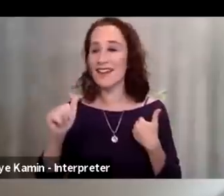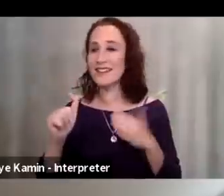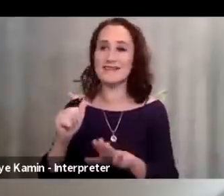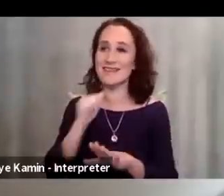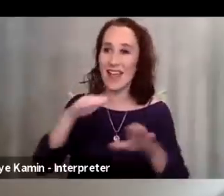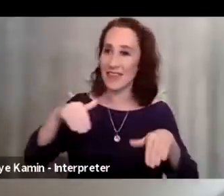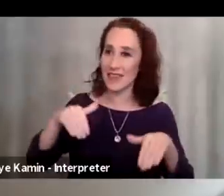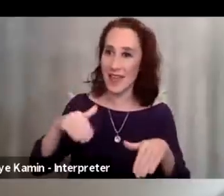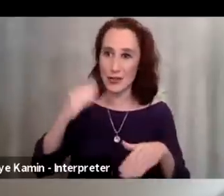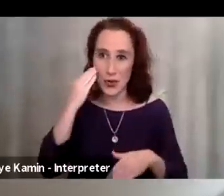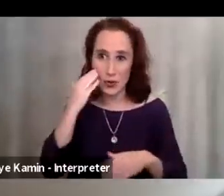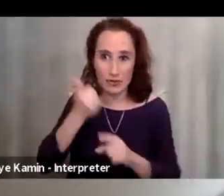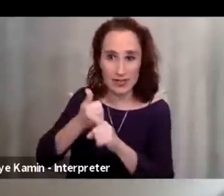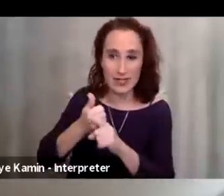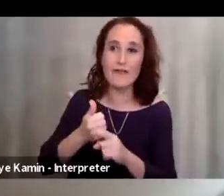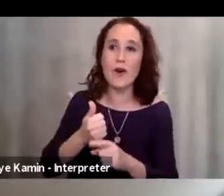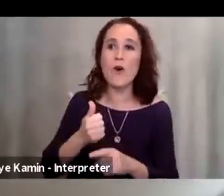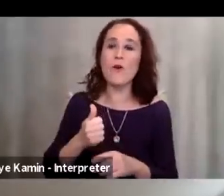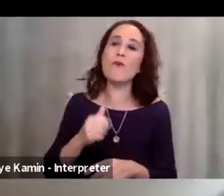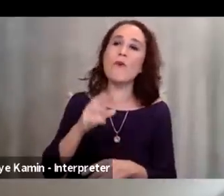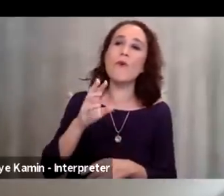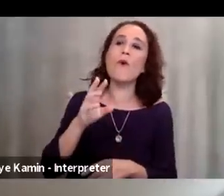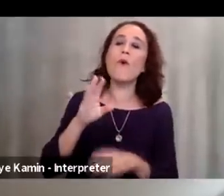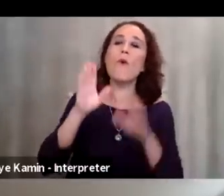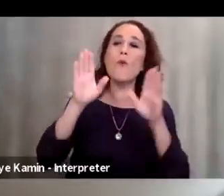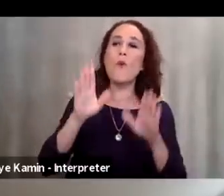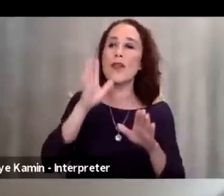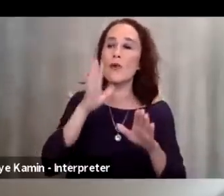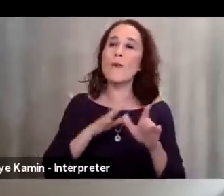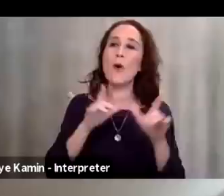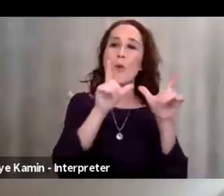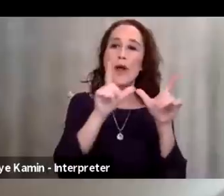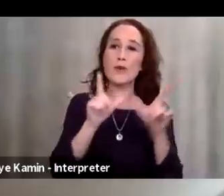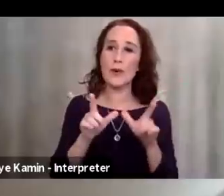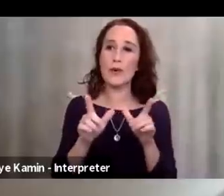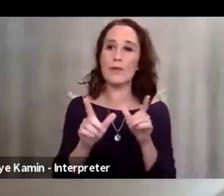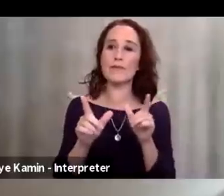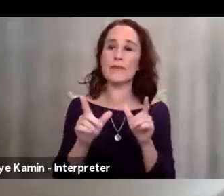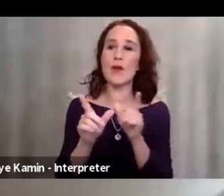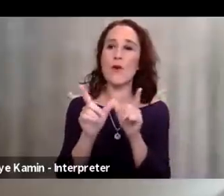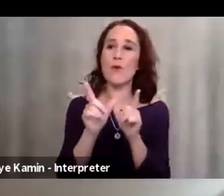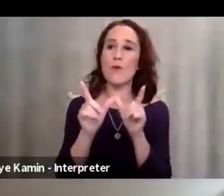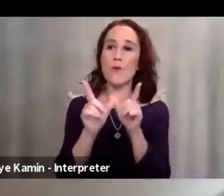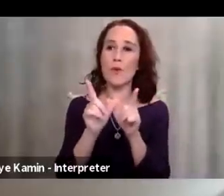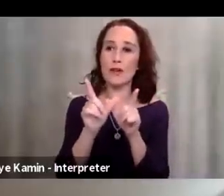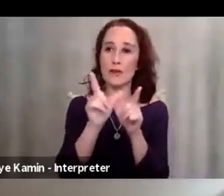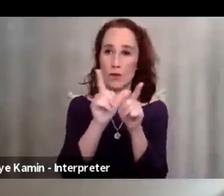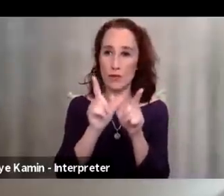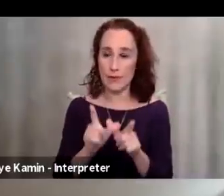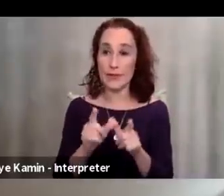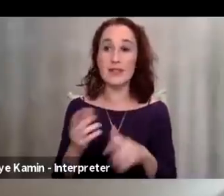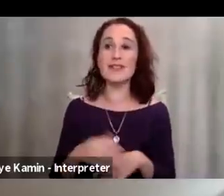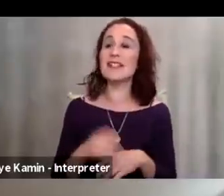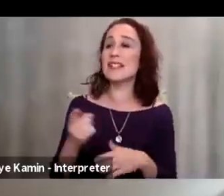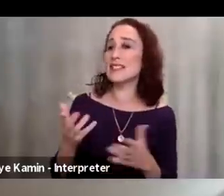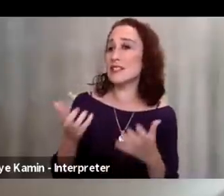Woman. And so book one follows her wanting to be a warrior, wanting to be like the other Amazons, but her mother says she's too young and she